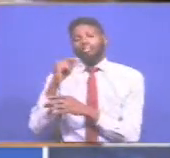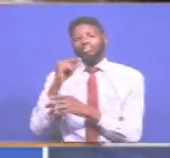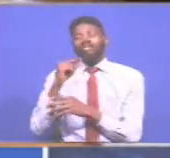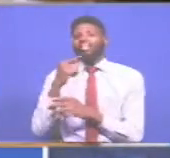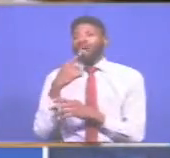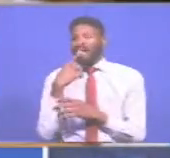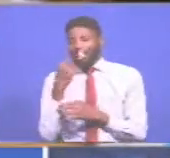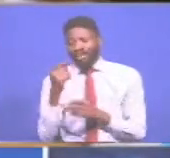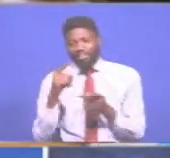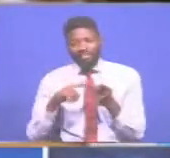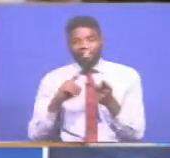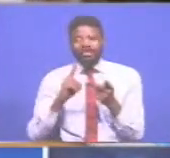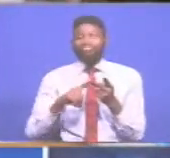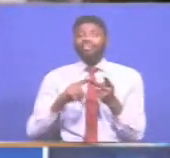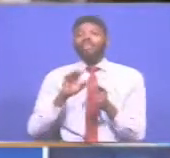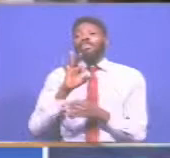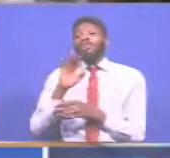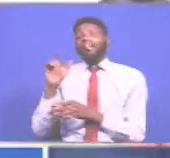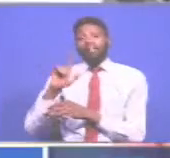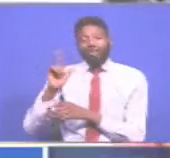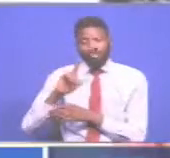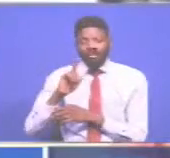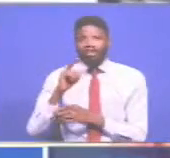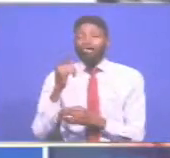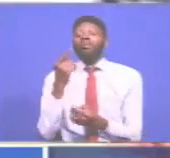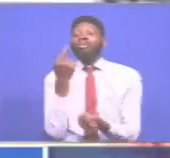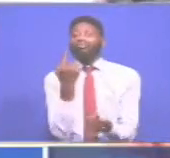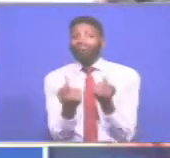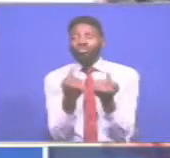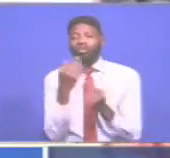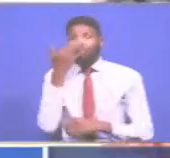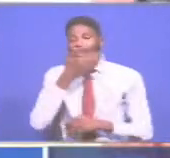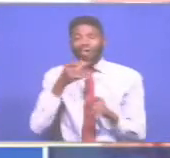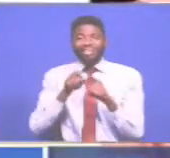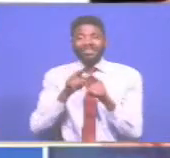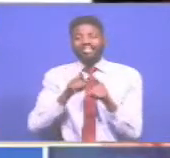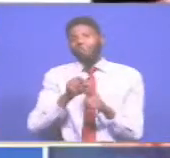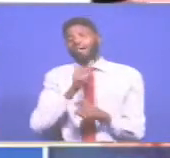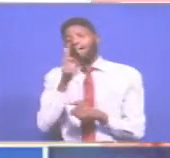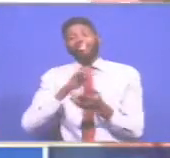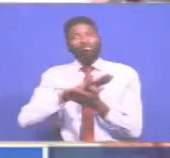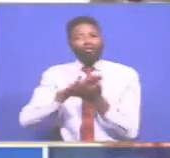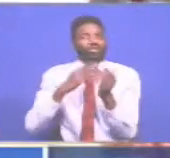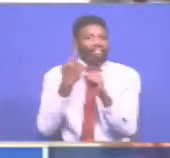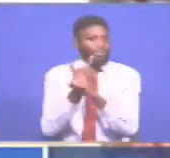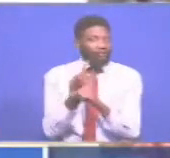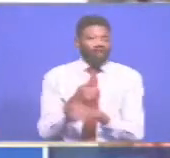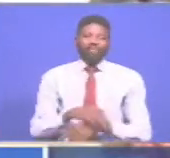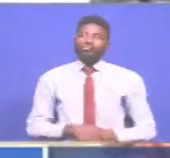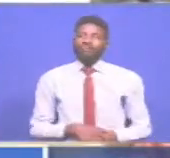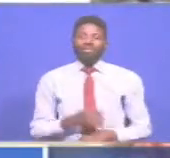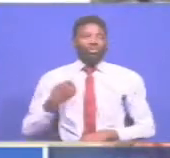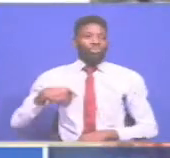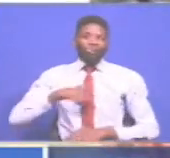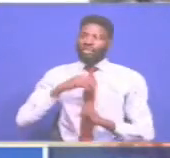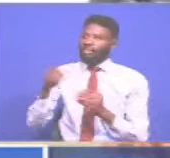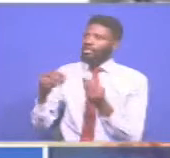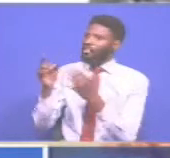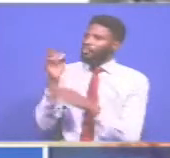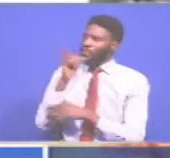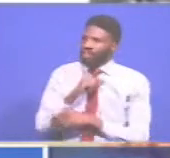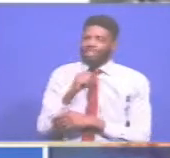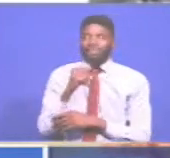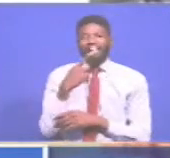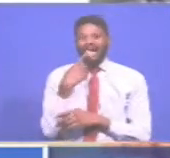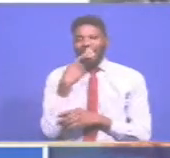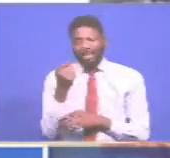3 liters of cooking oil and detergent. Distributed food items including rice, cooking oil, wheat flour